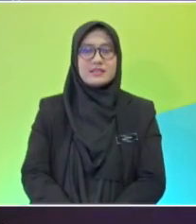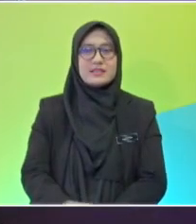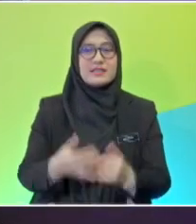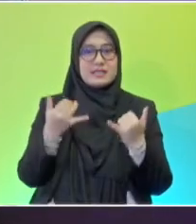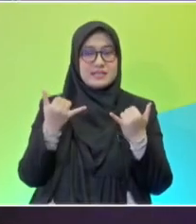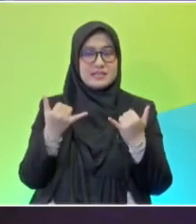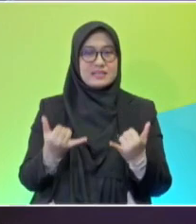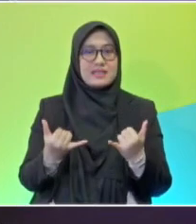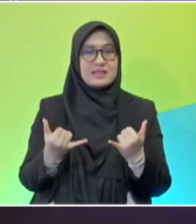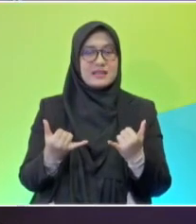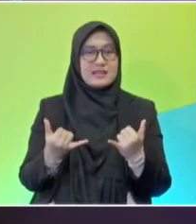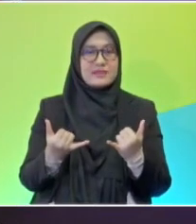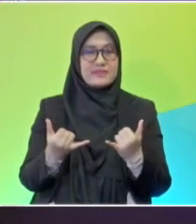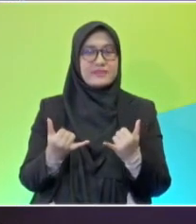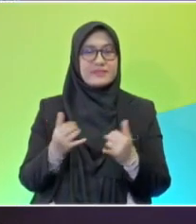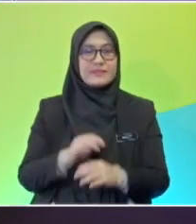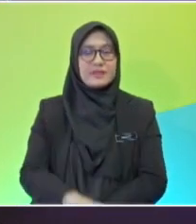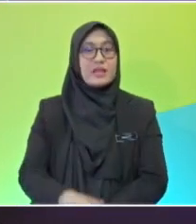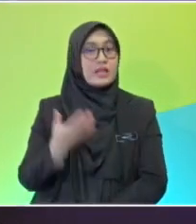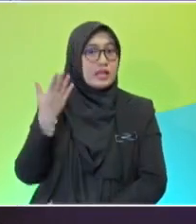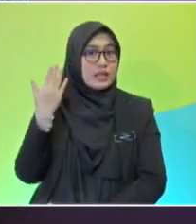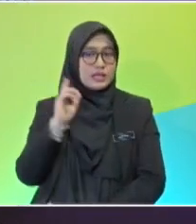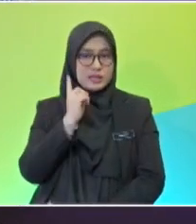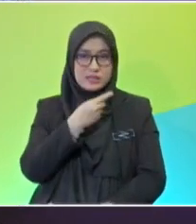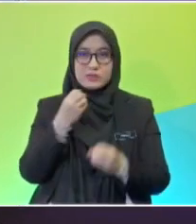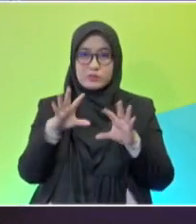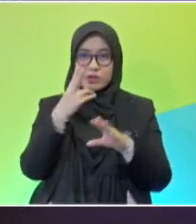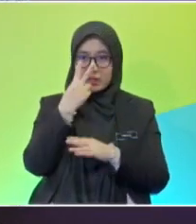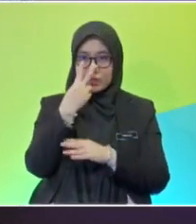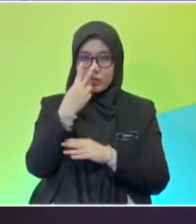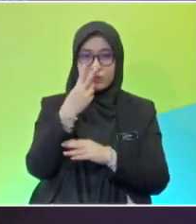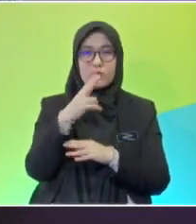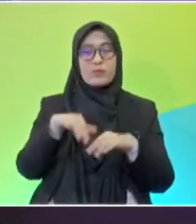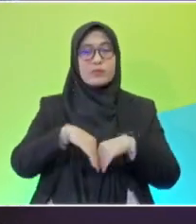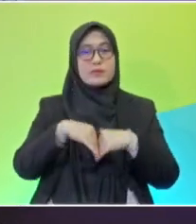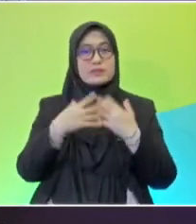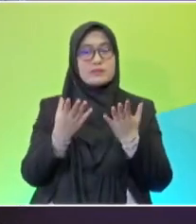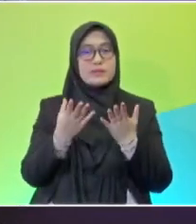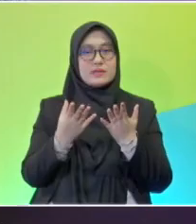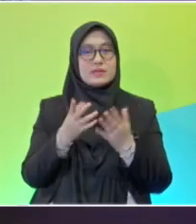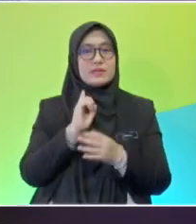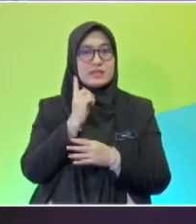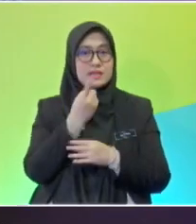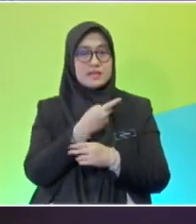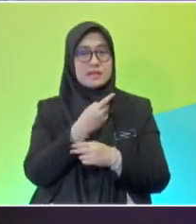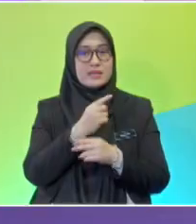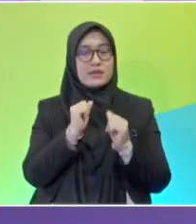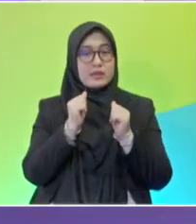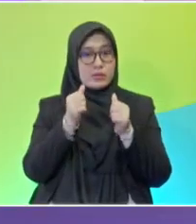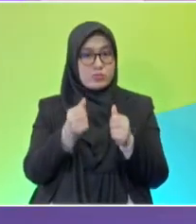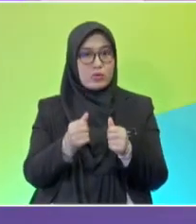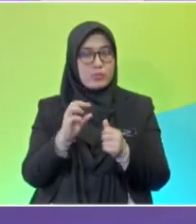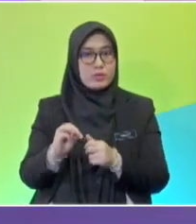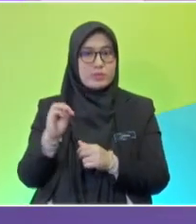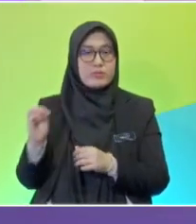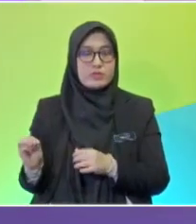Alright, okay, just now we had a look at how we are going to look at the descriptors. Right. Alright, and the details